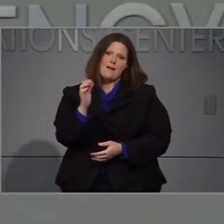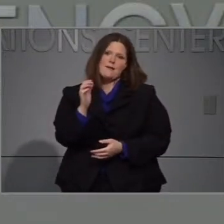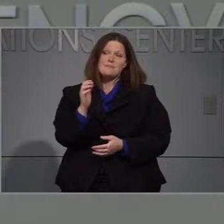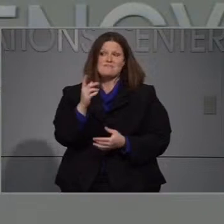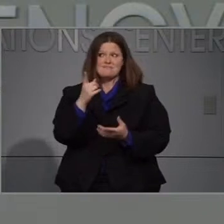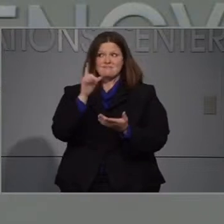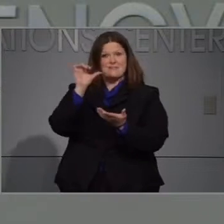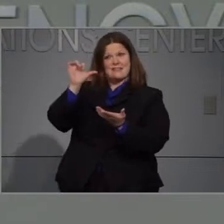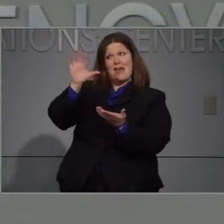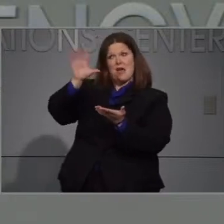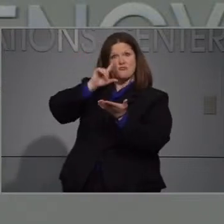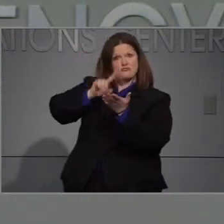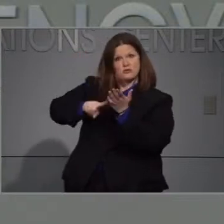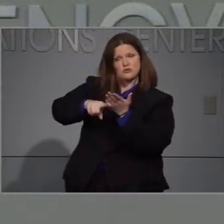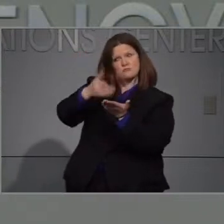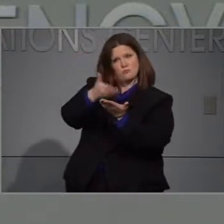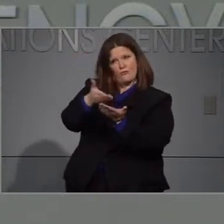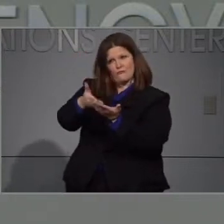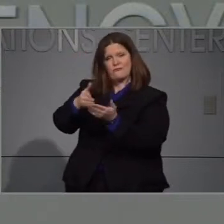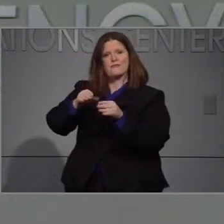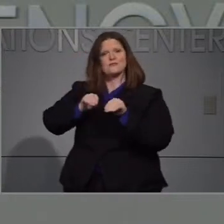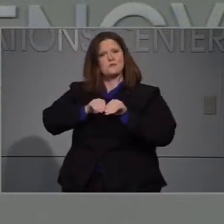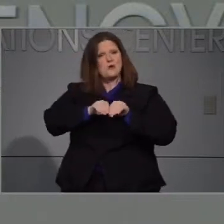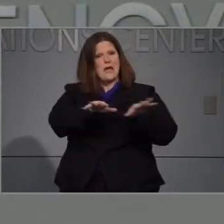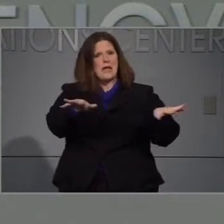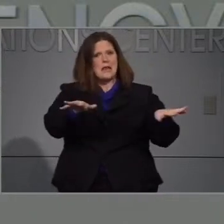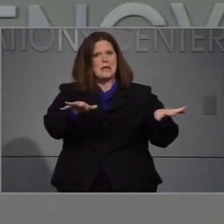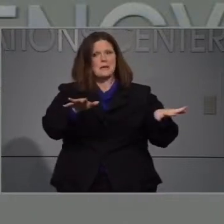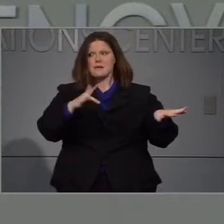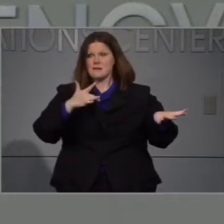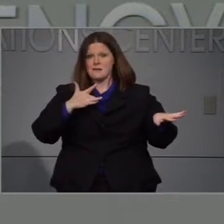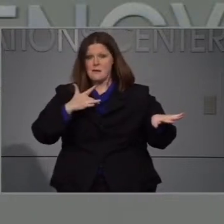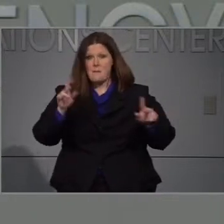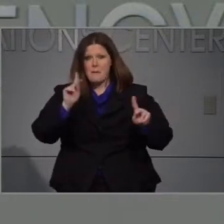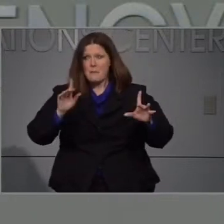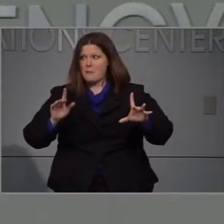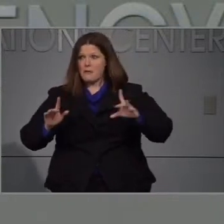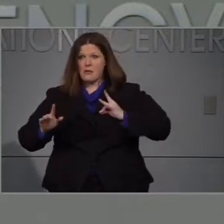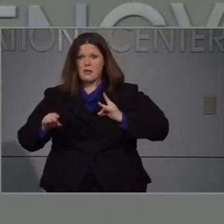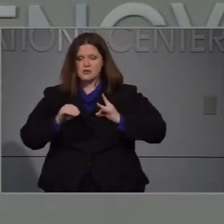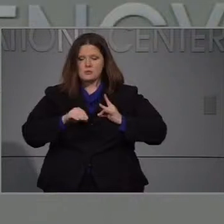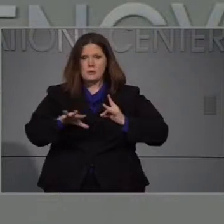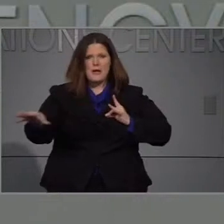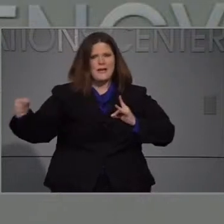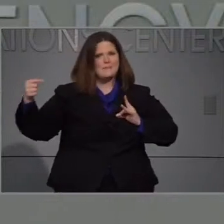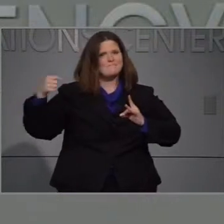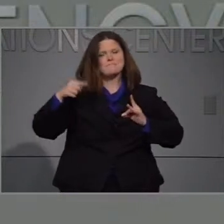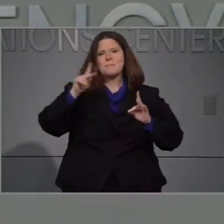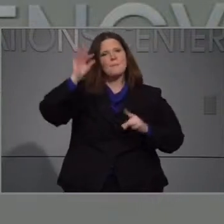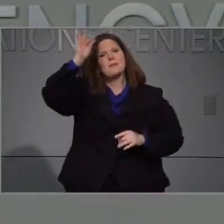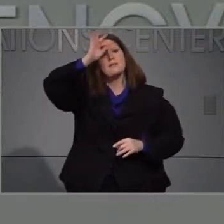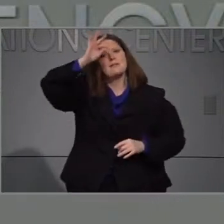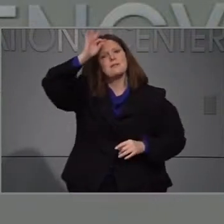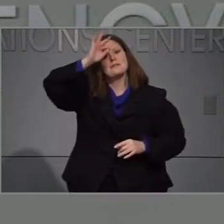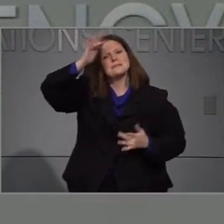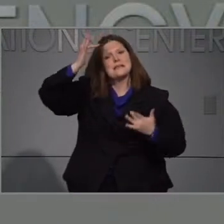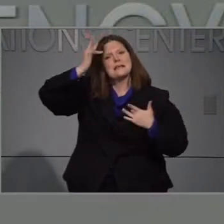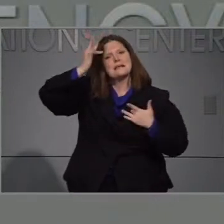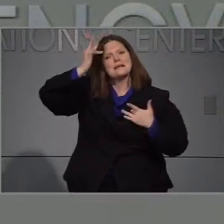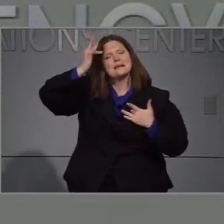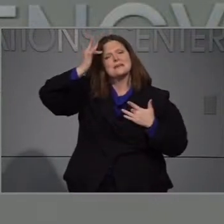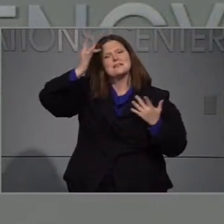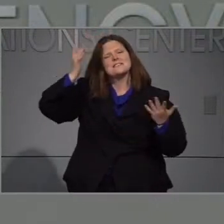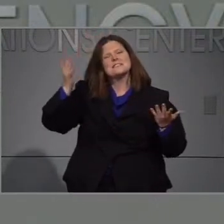there is a lot of spread of this virus when people don't even know that they are sick. And it goes back to these fundamentals, and I'm